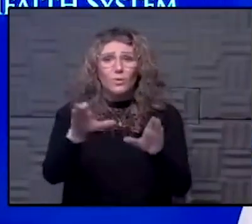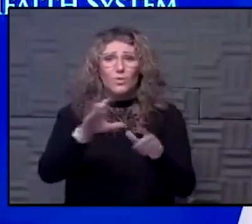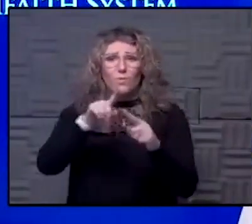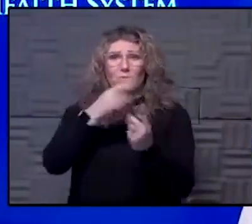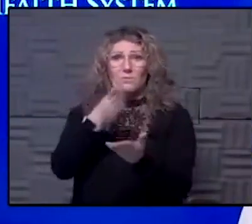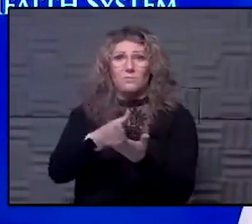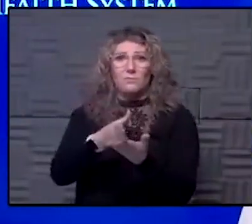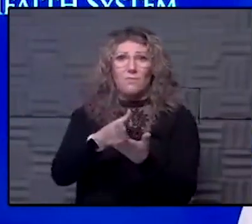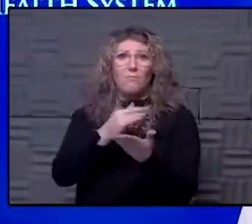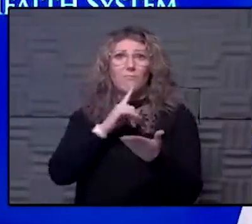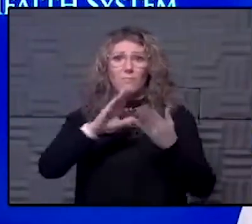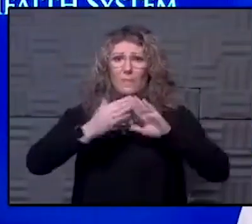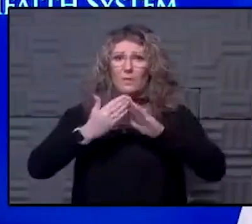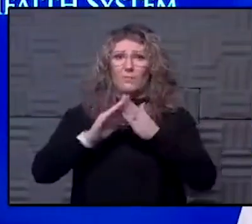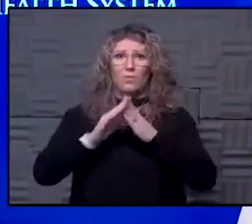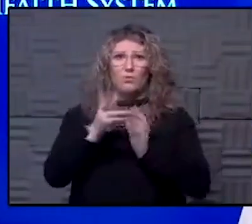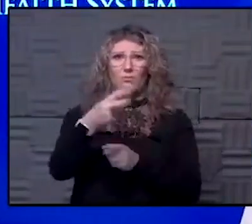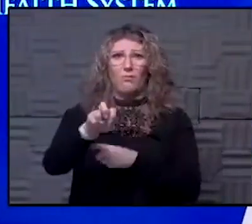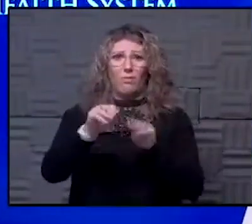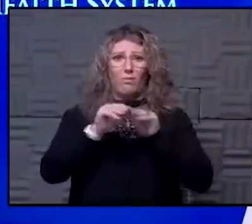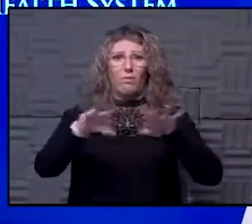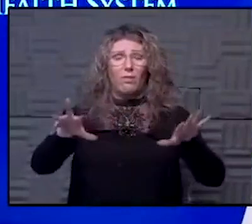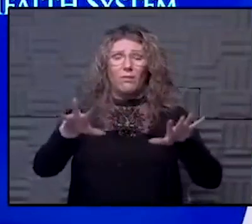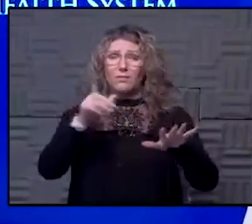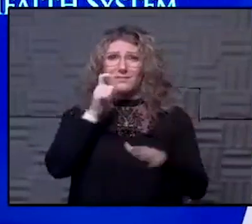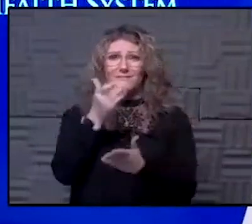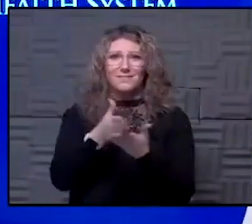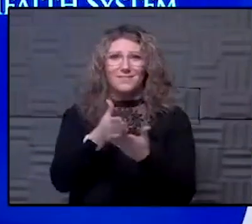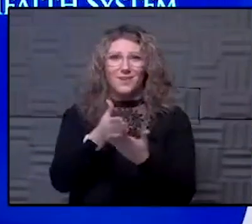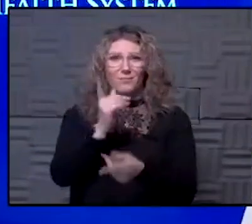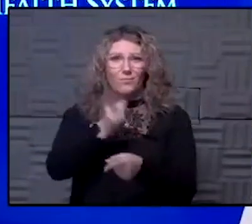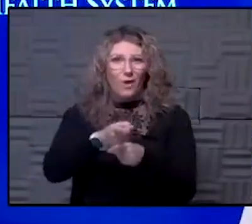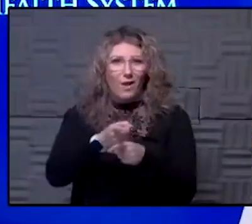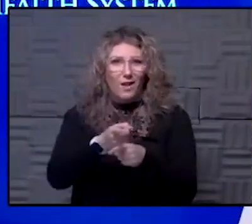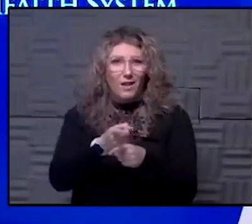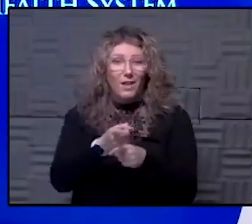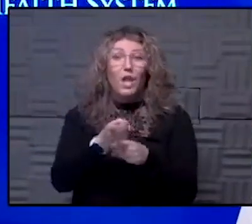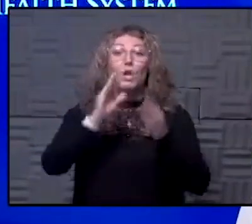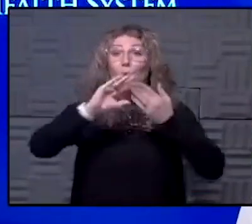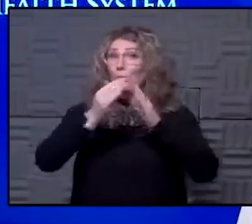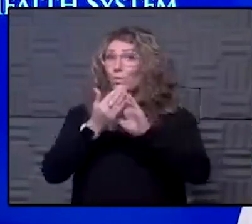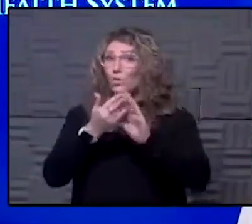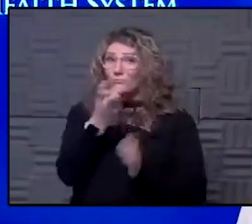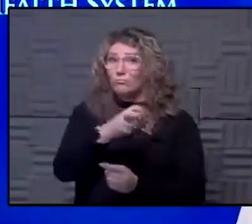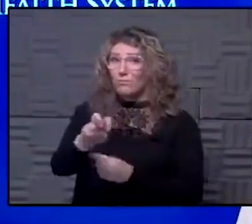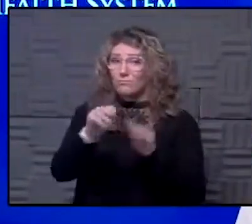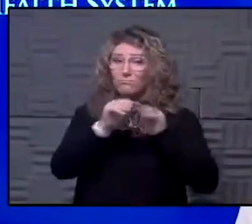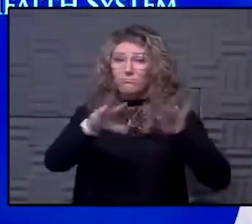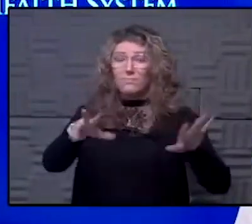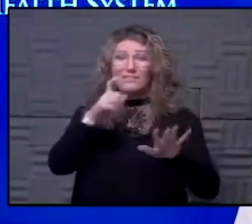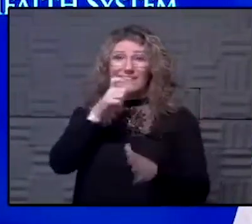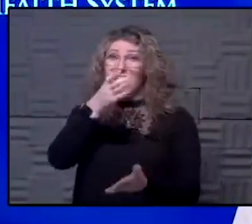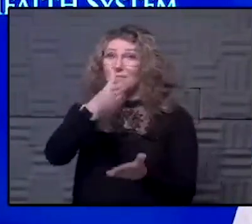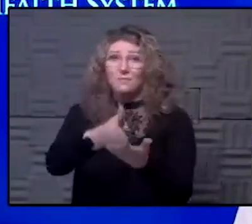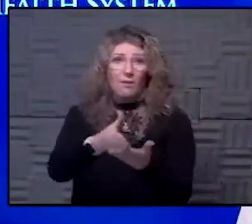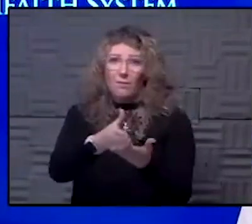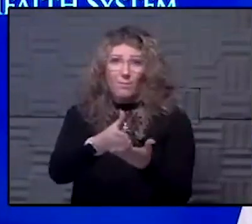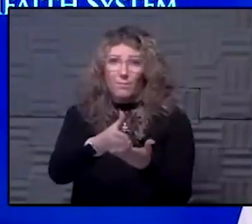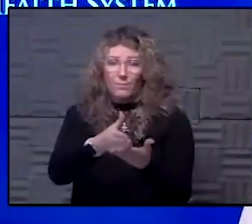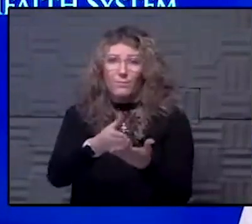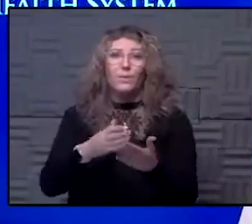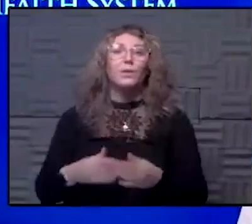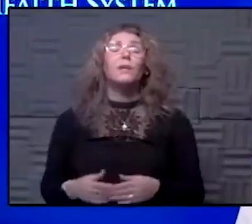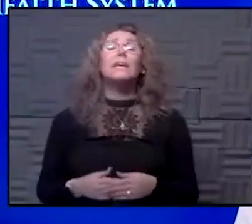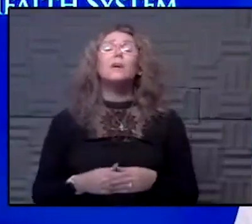that work, the community transmission hasn't stopped, right? Say that again. The community transmission has not